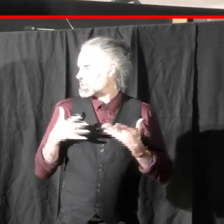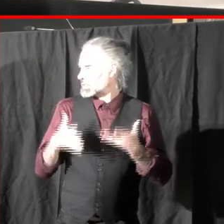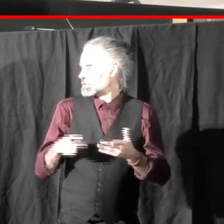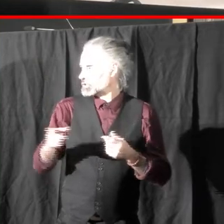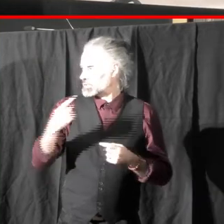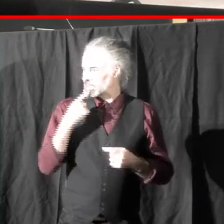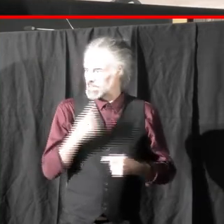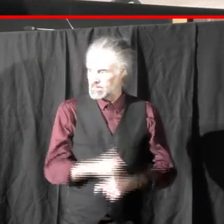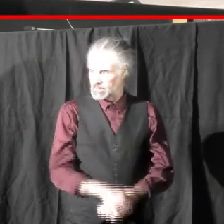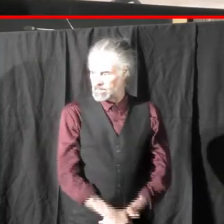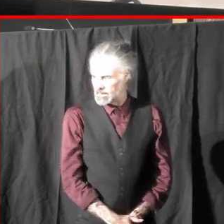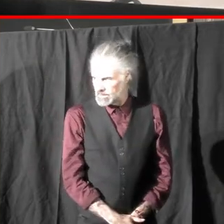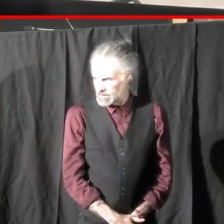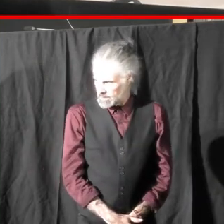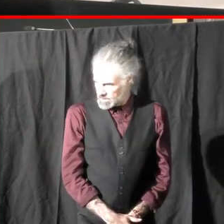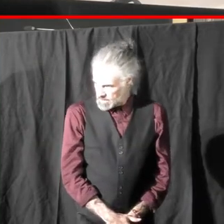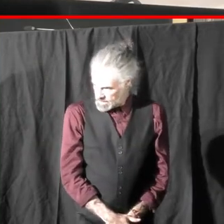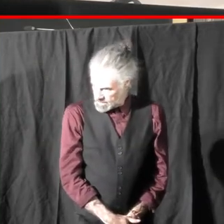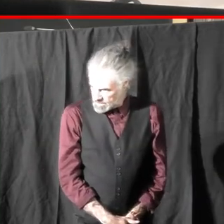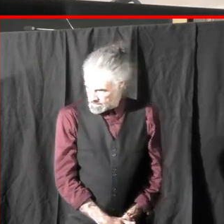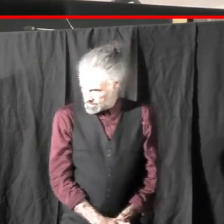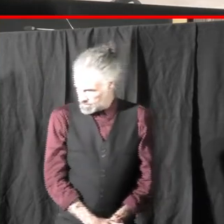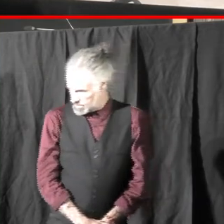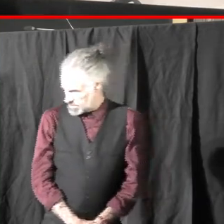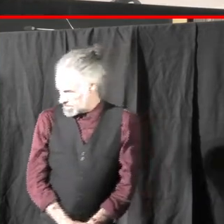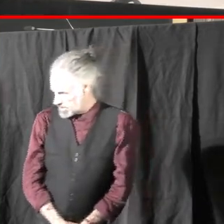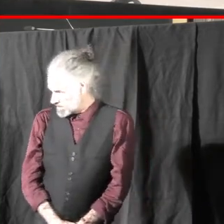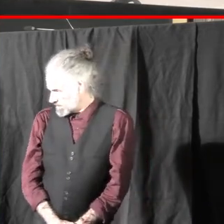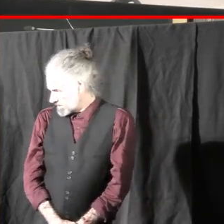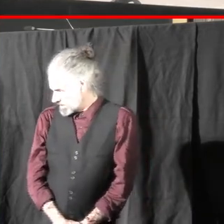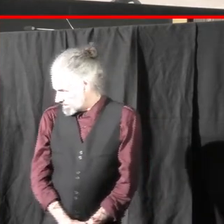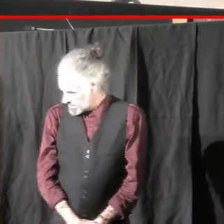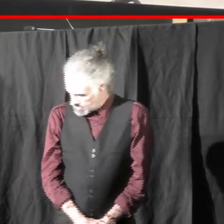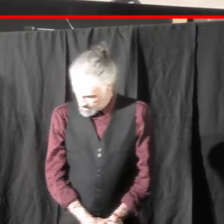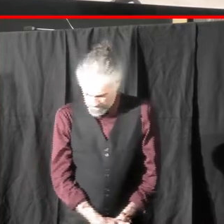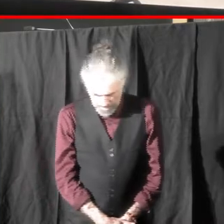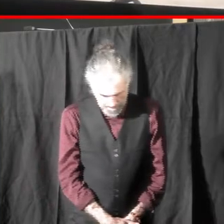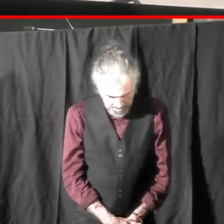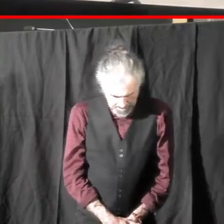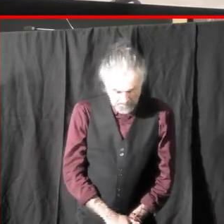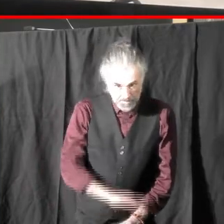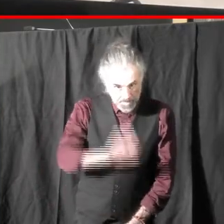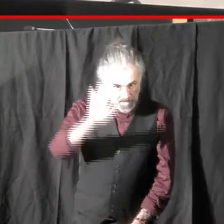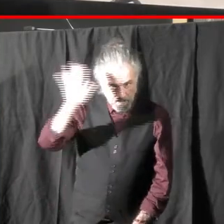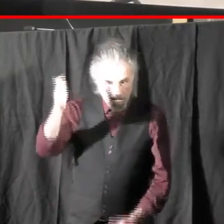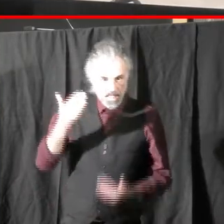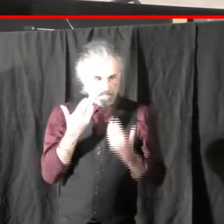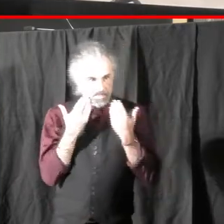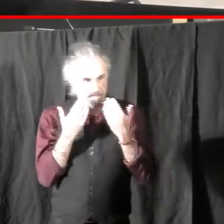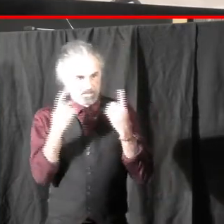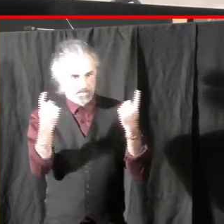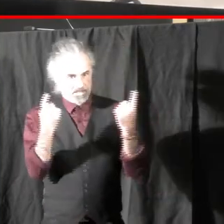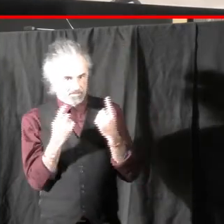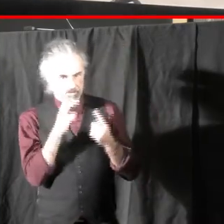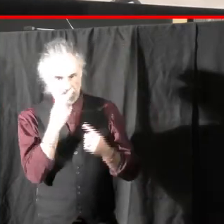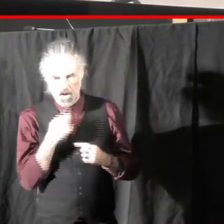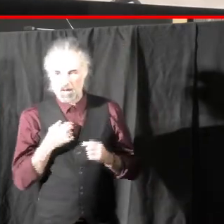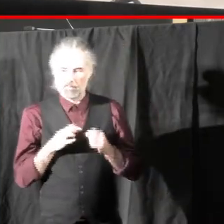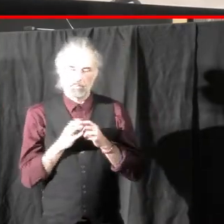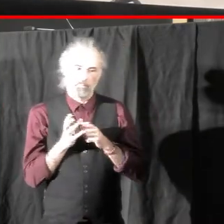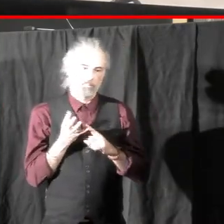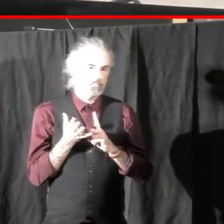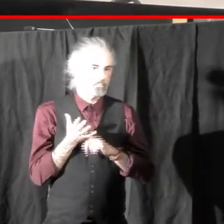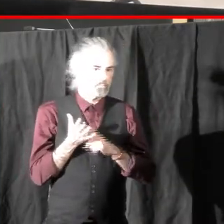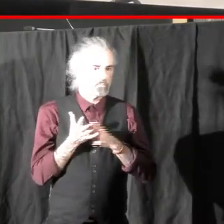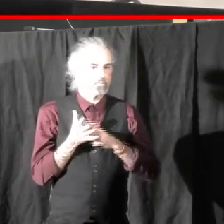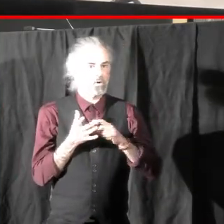that. That's okay. So if there's anything you want to add, yes. Yeah. Hi, everybody. Thank you so much for coming this evening. I'm Paul Richards, Director